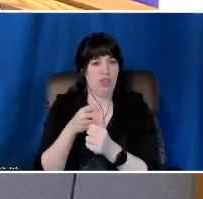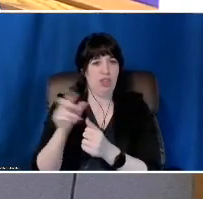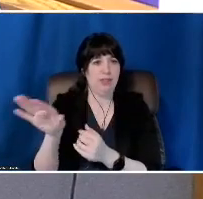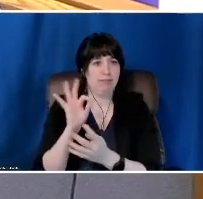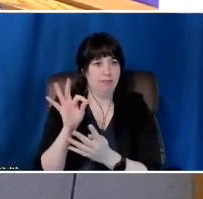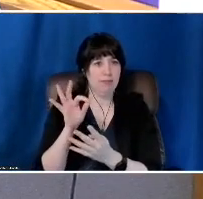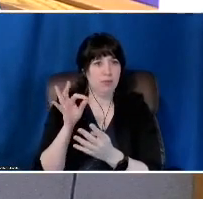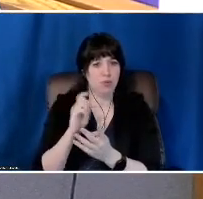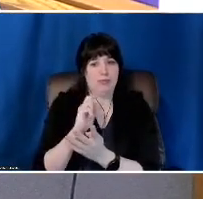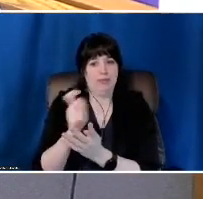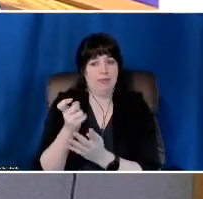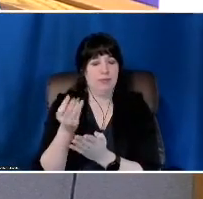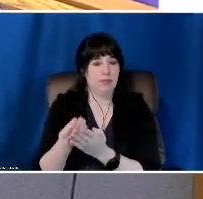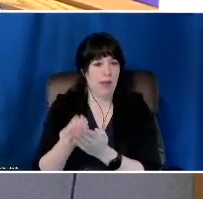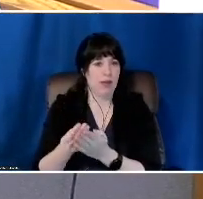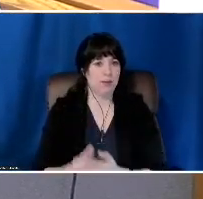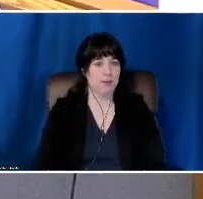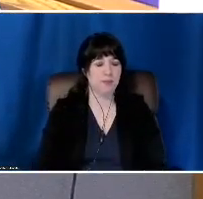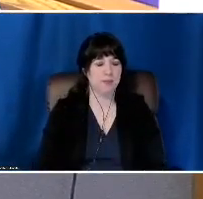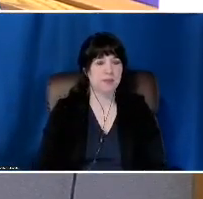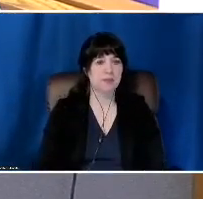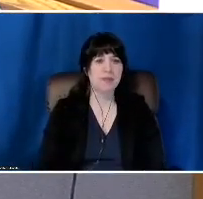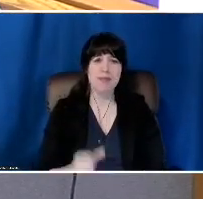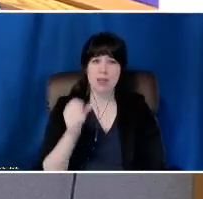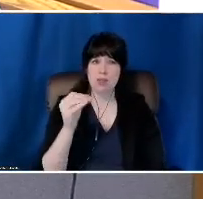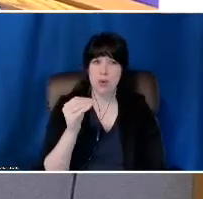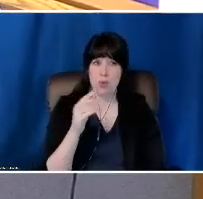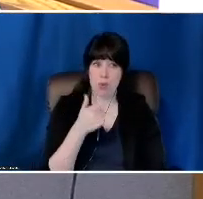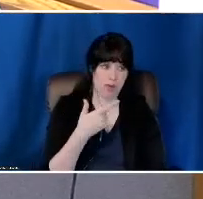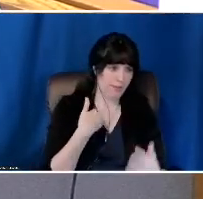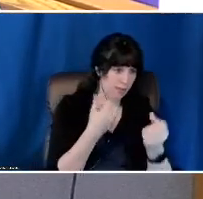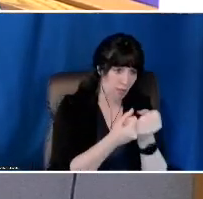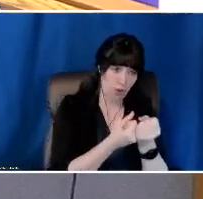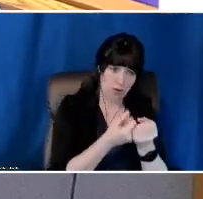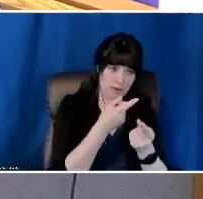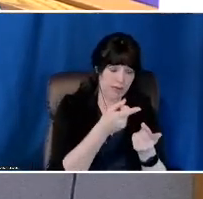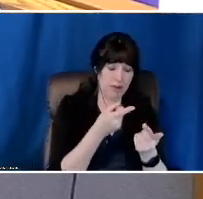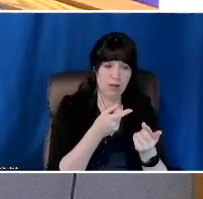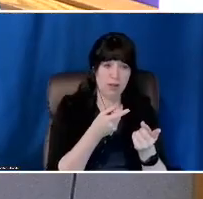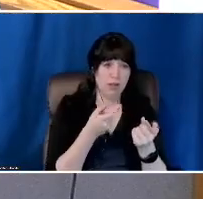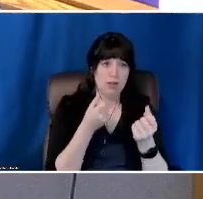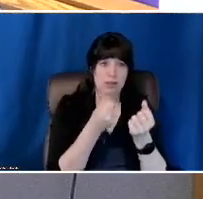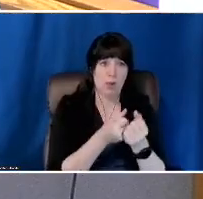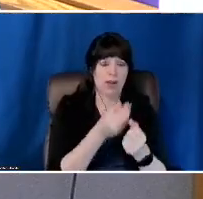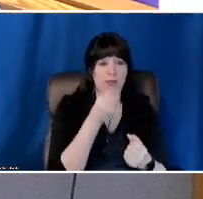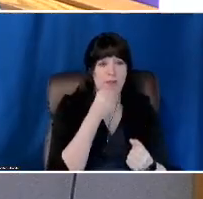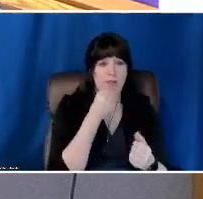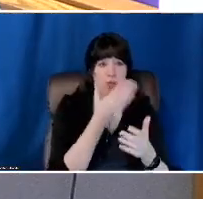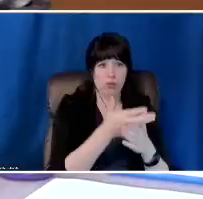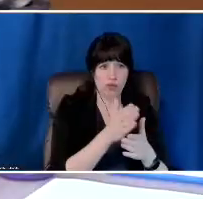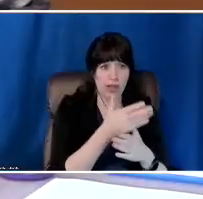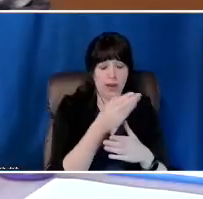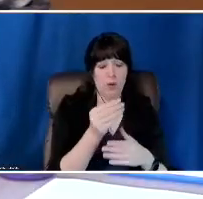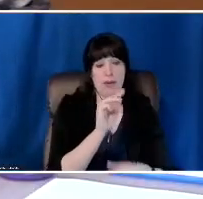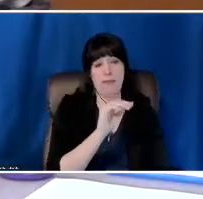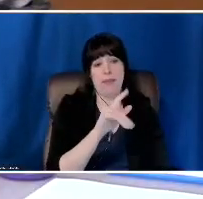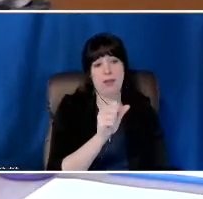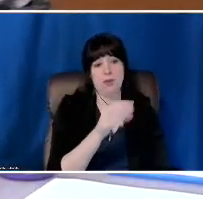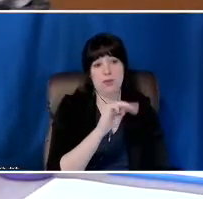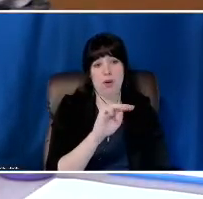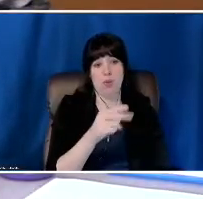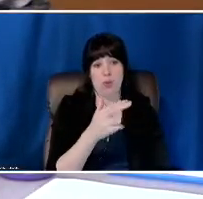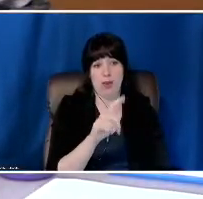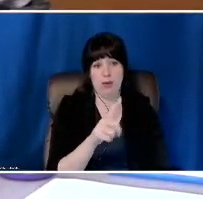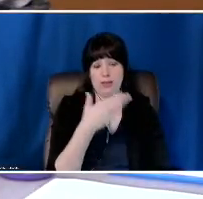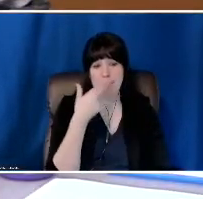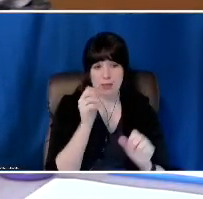funds to. So while I'm extremely supportive of supporting the food share and Meals on Wheels as best we can,